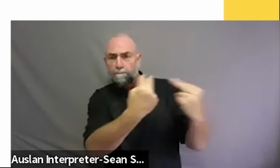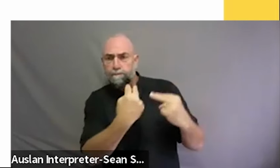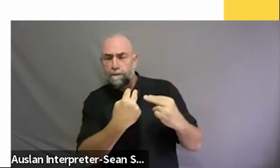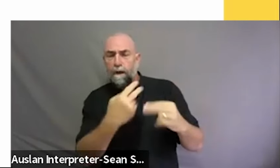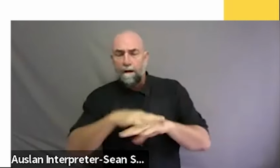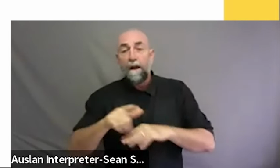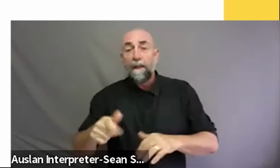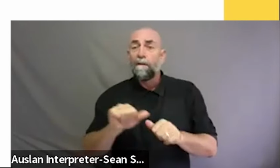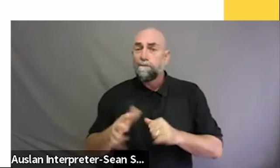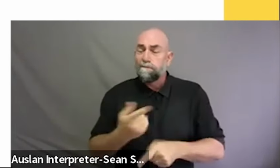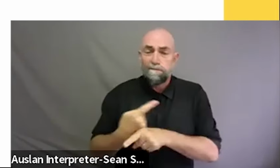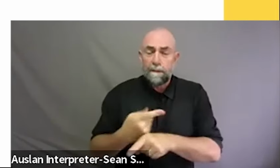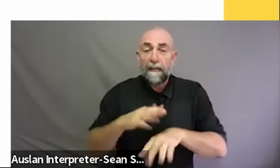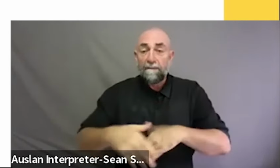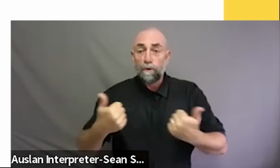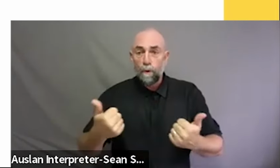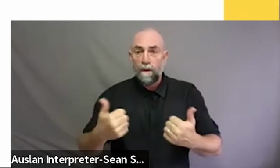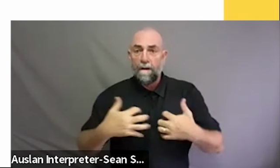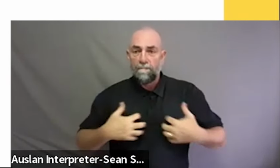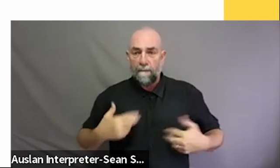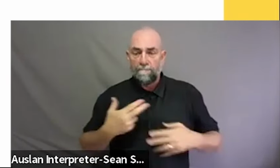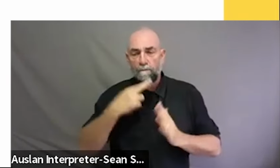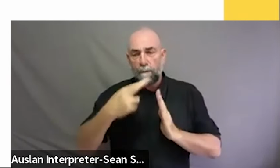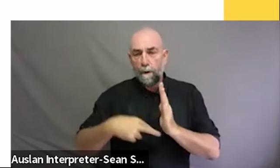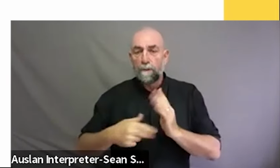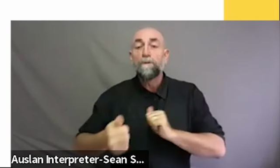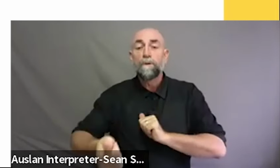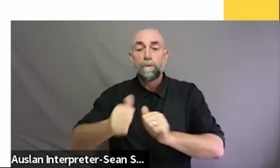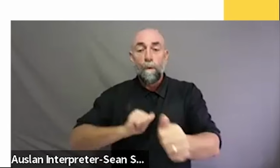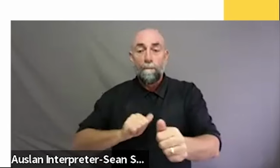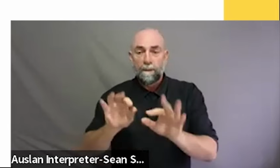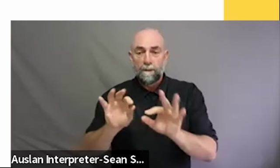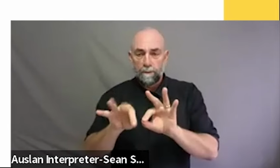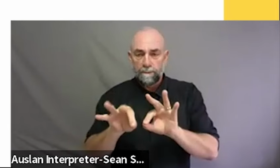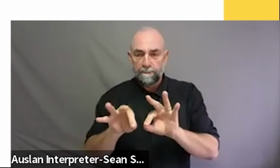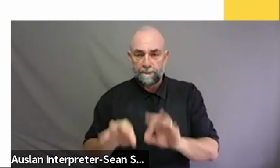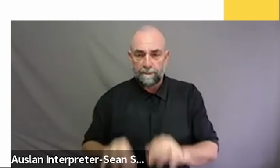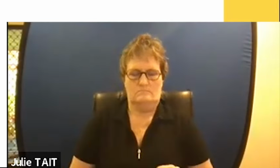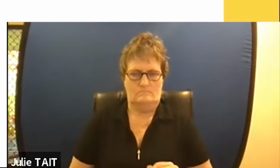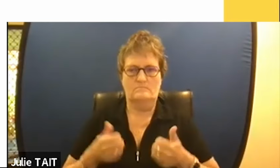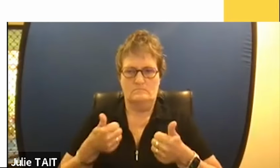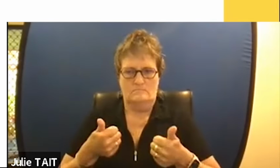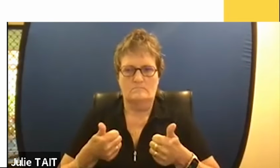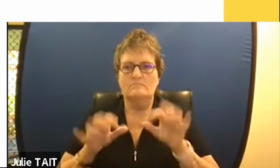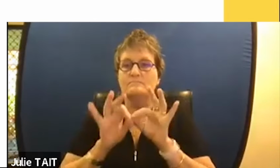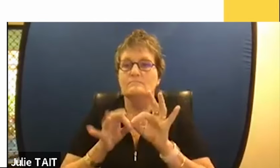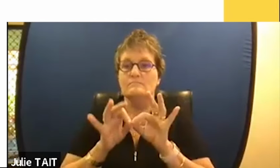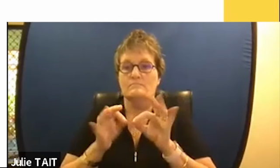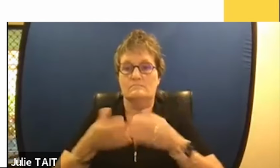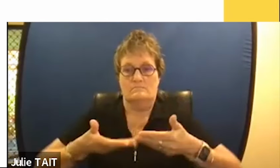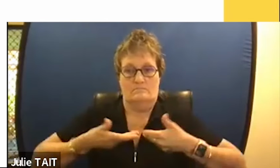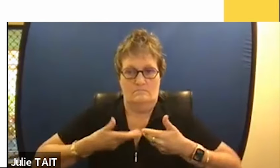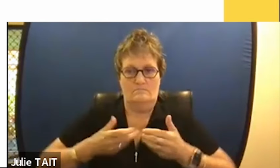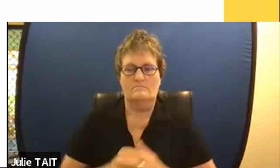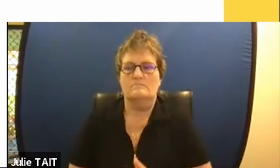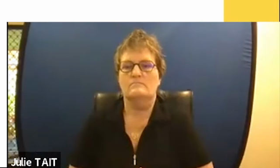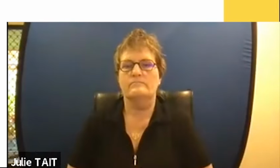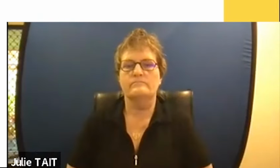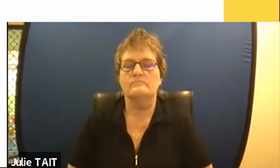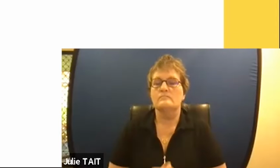frame the report. I'll just note that the report is almost done and I'll be able to share this with everybody in the coming